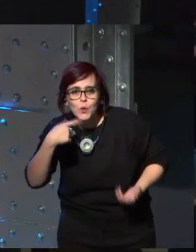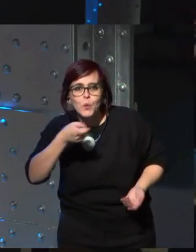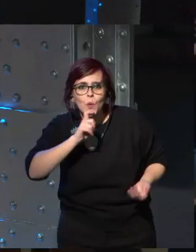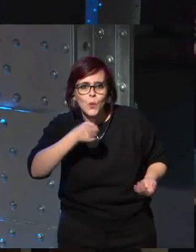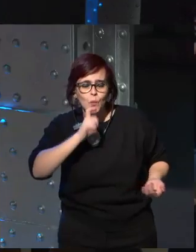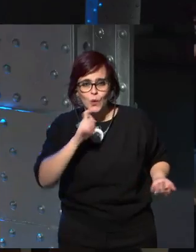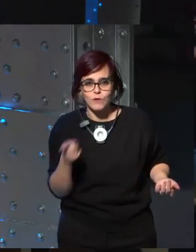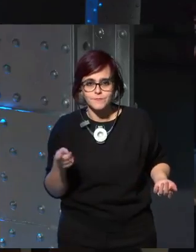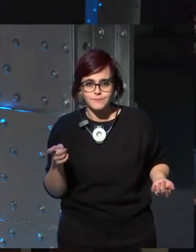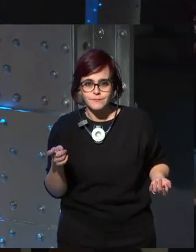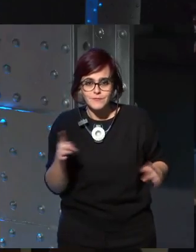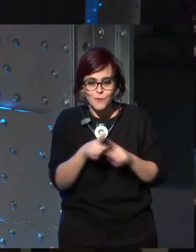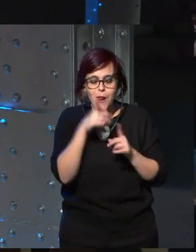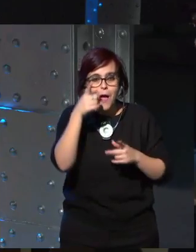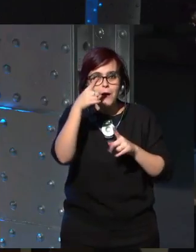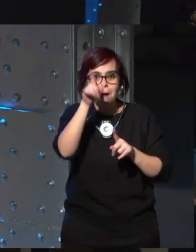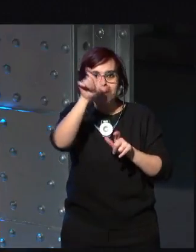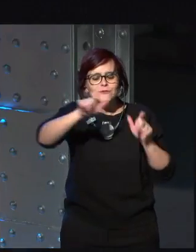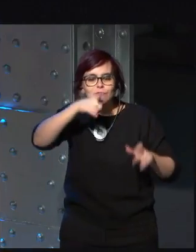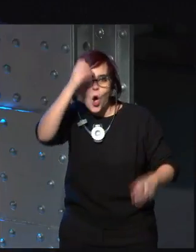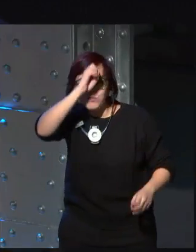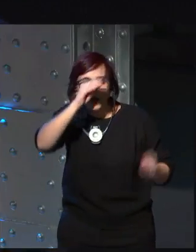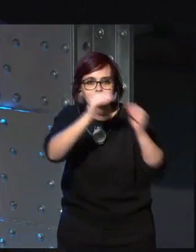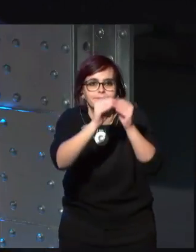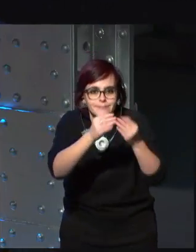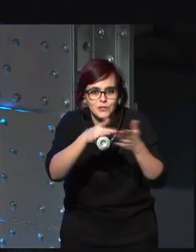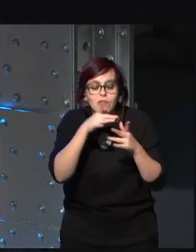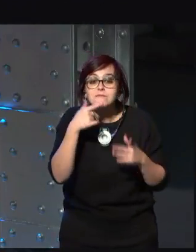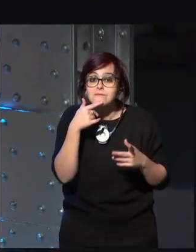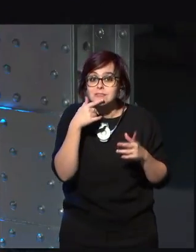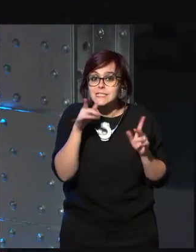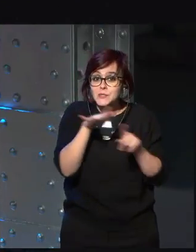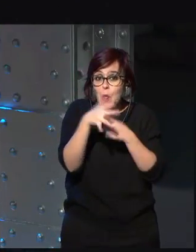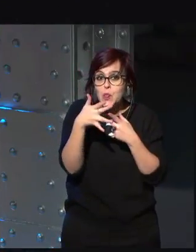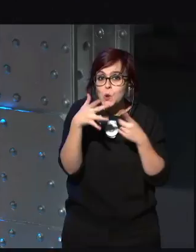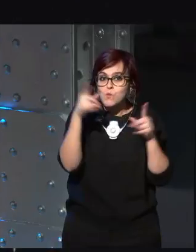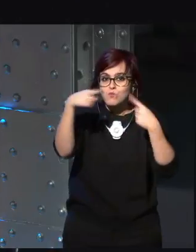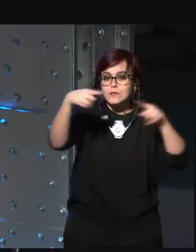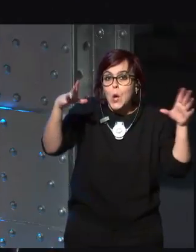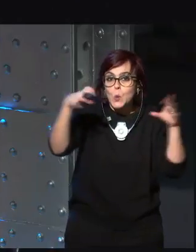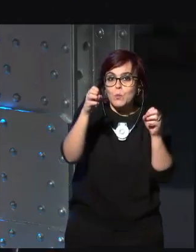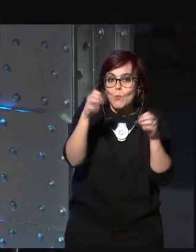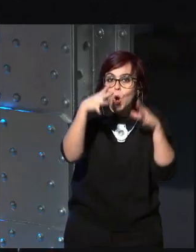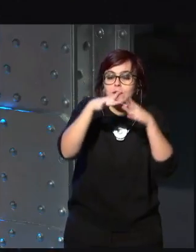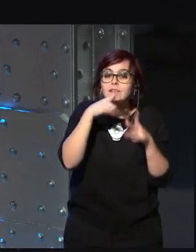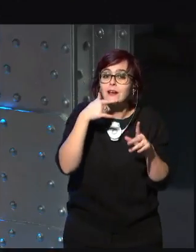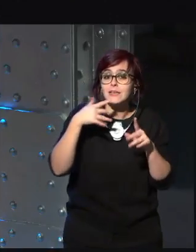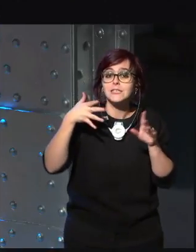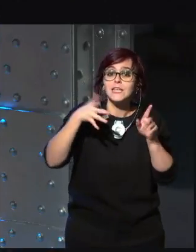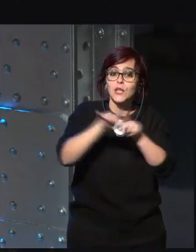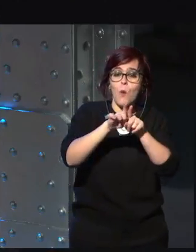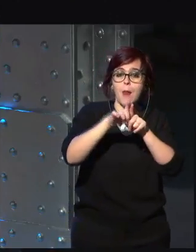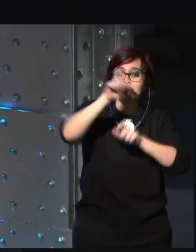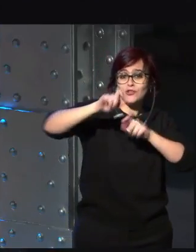analog enthusiasts from the CD era until now, is that there's always been the digital